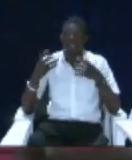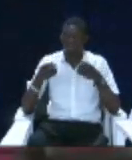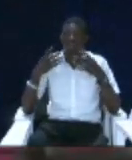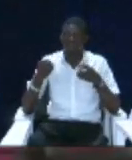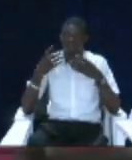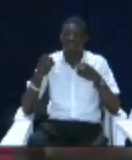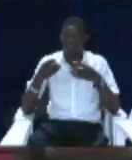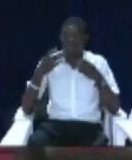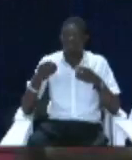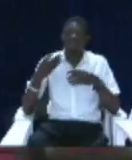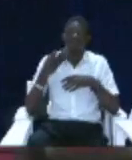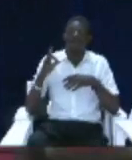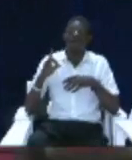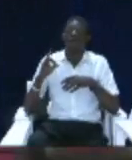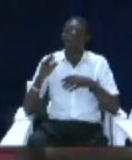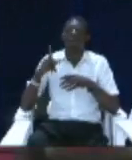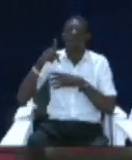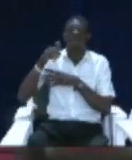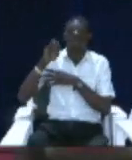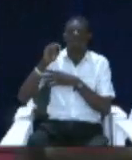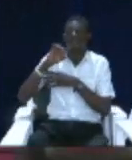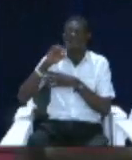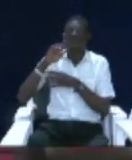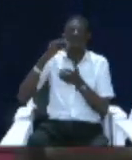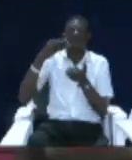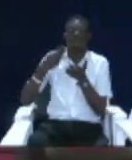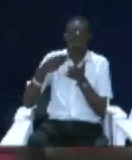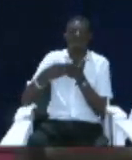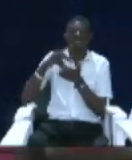and thousands of pounds per year.